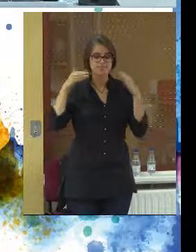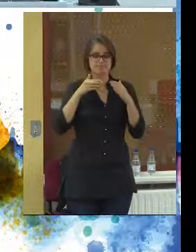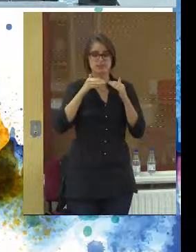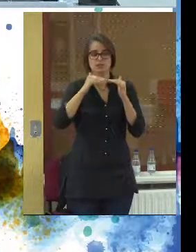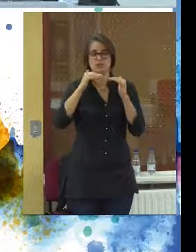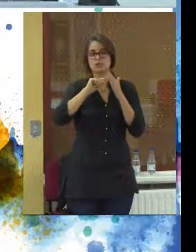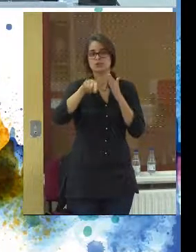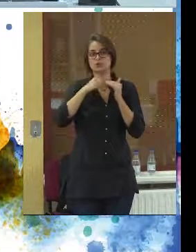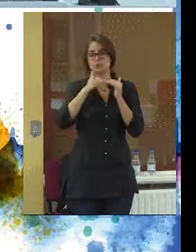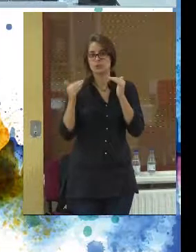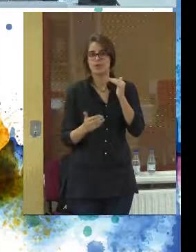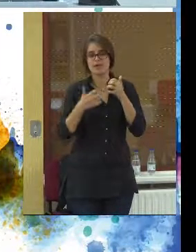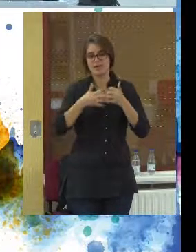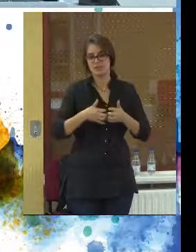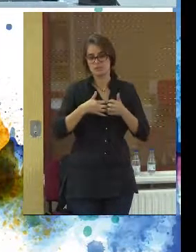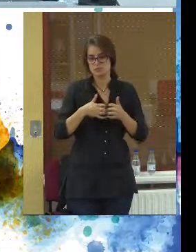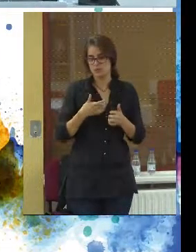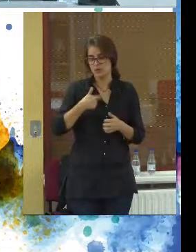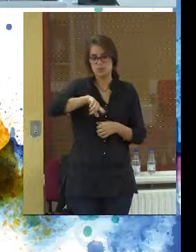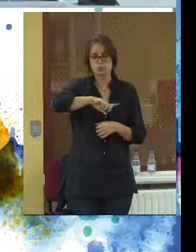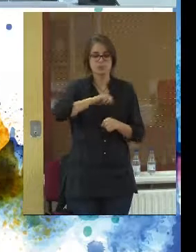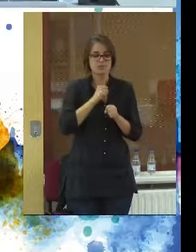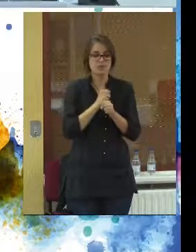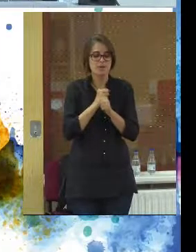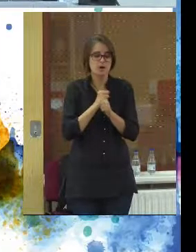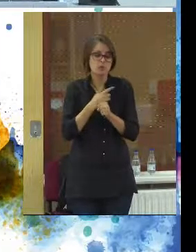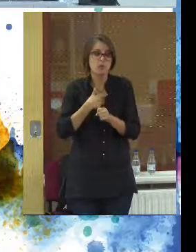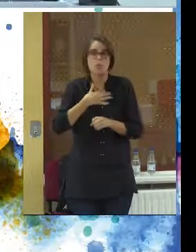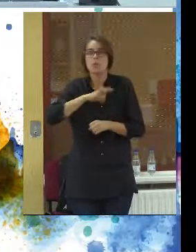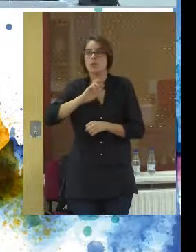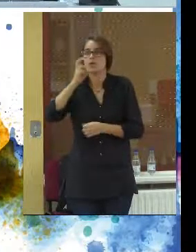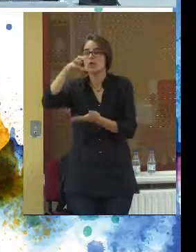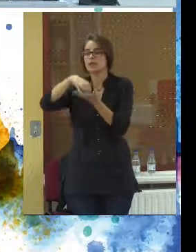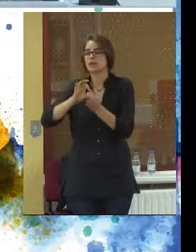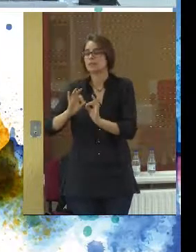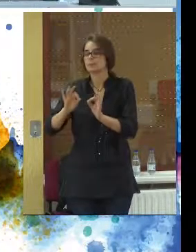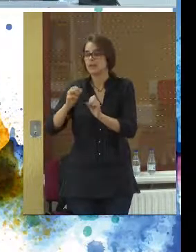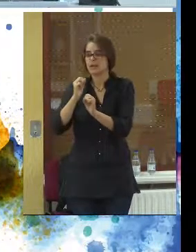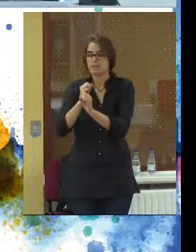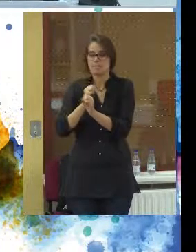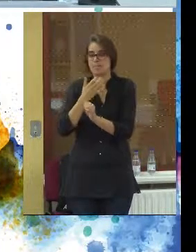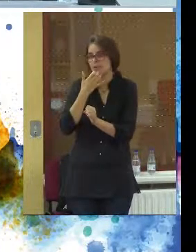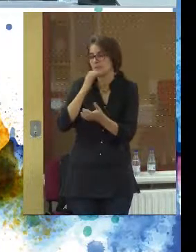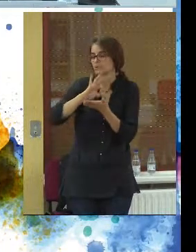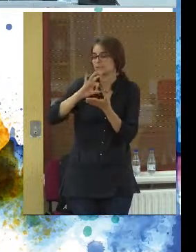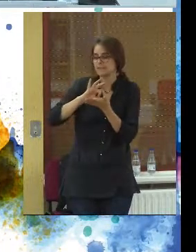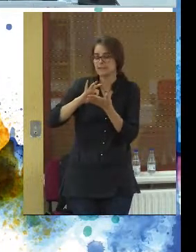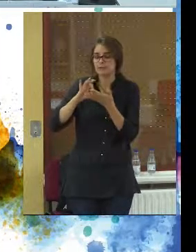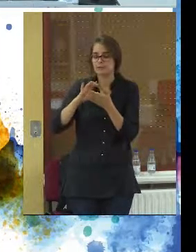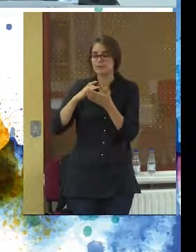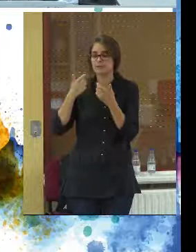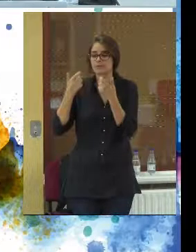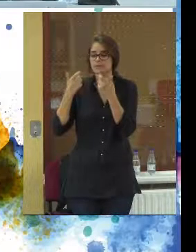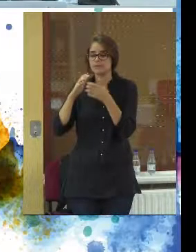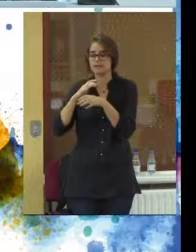exclusively working with industrial training, not with